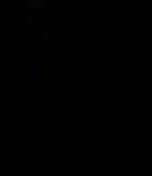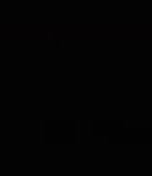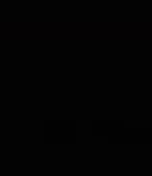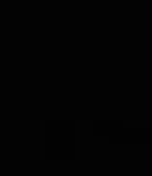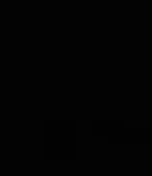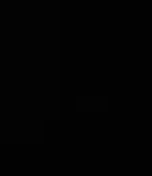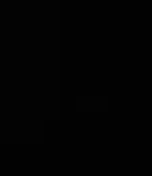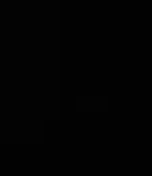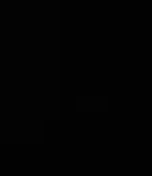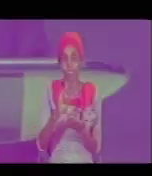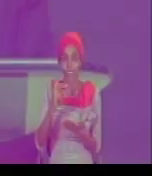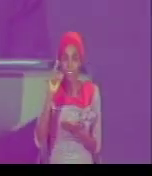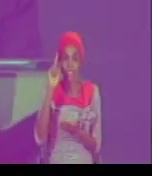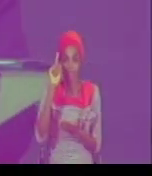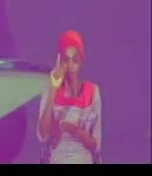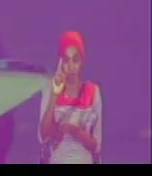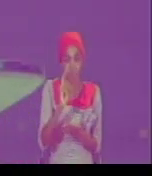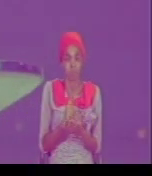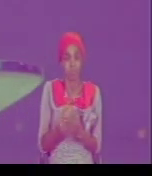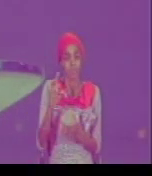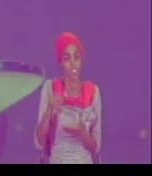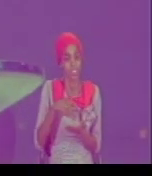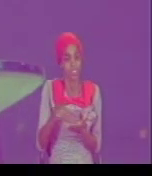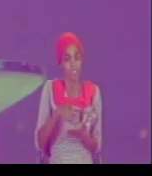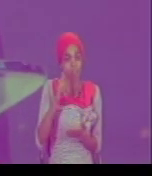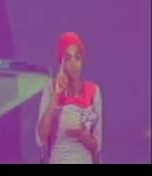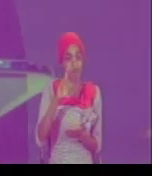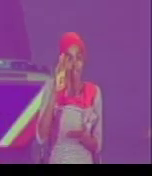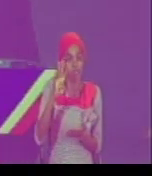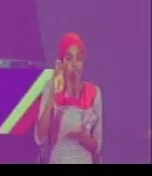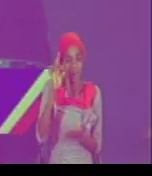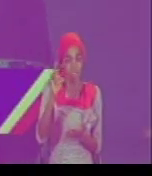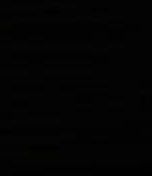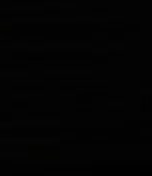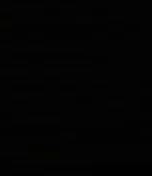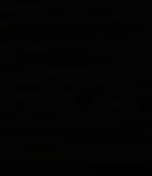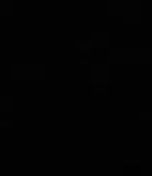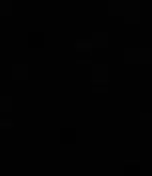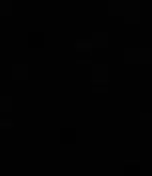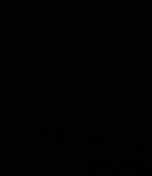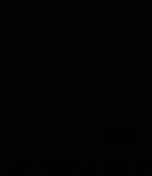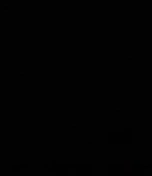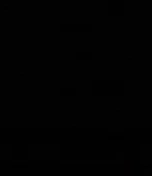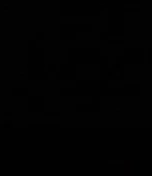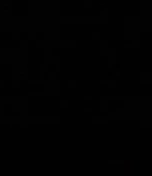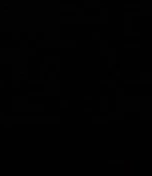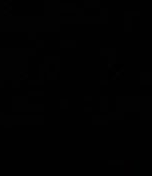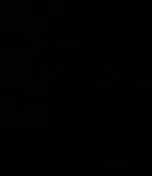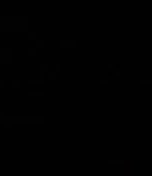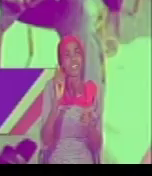verse 1. In Psalm 148, verse 1, praise ye the Lord. Praise ye the Lord.